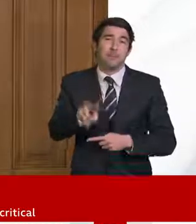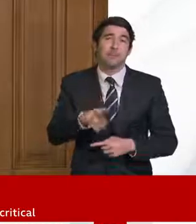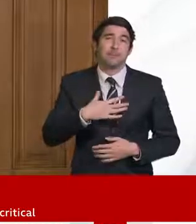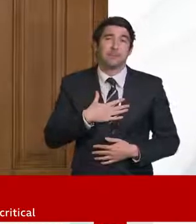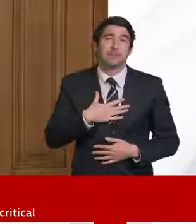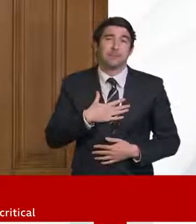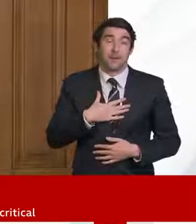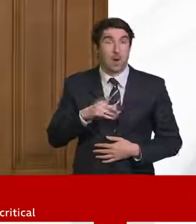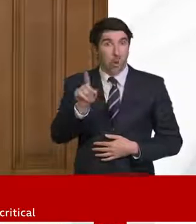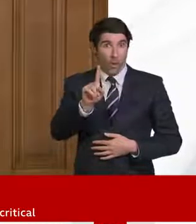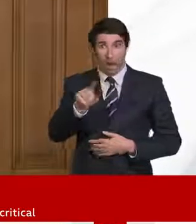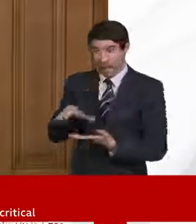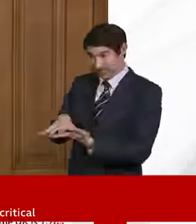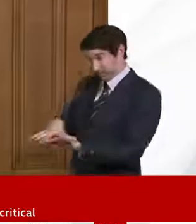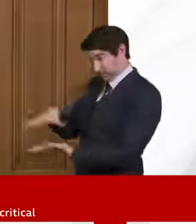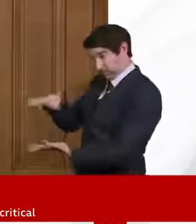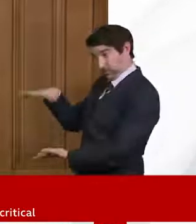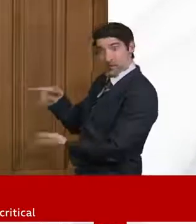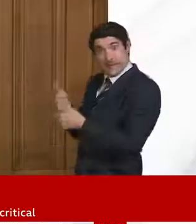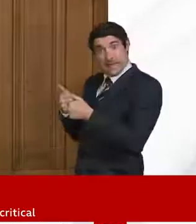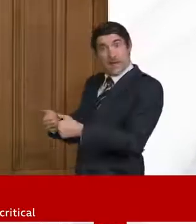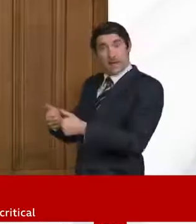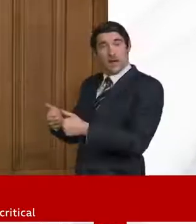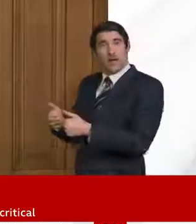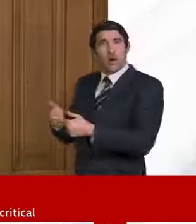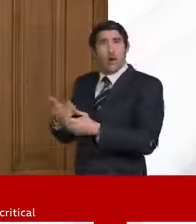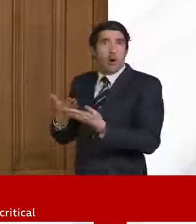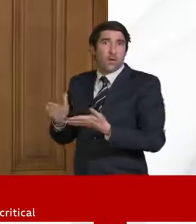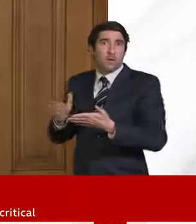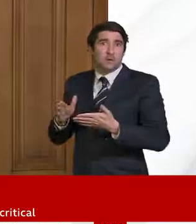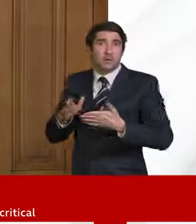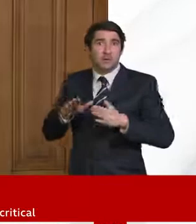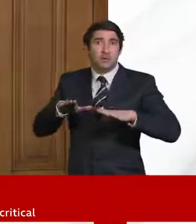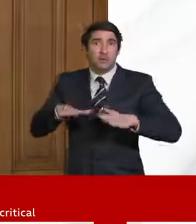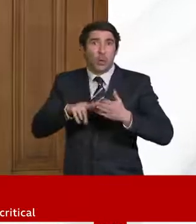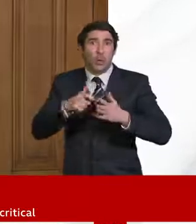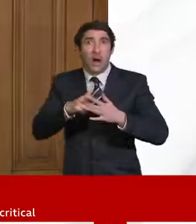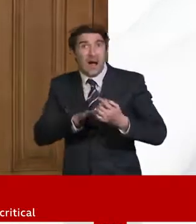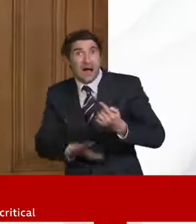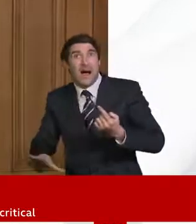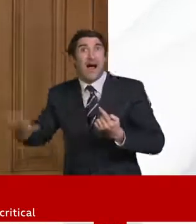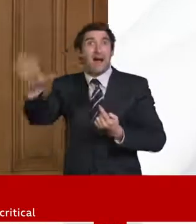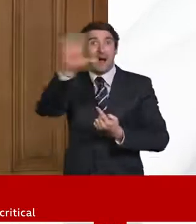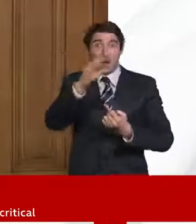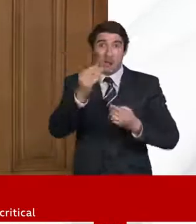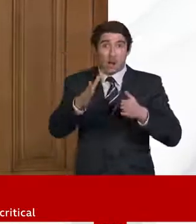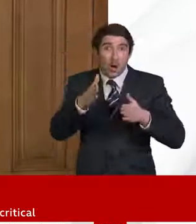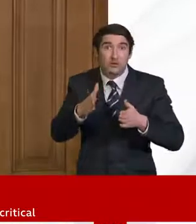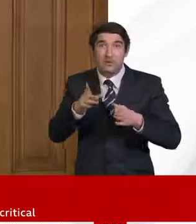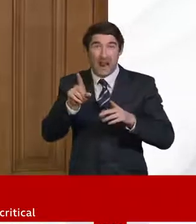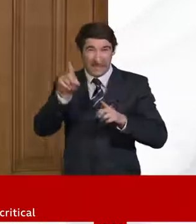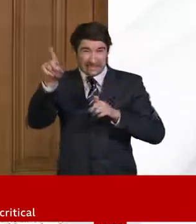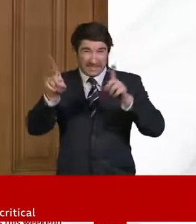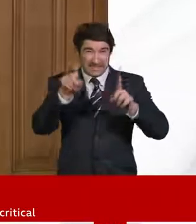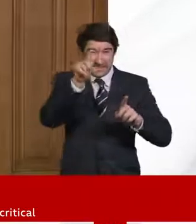have now taken a whole strand of the logistics, including with the Army support, actually, out so that